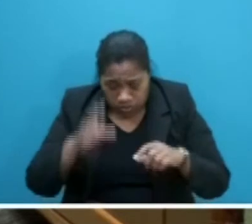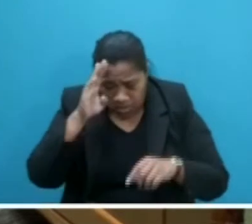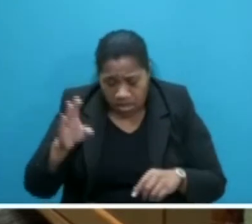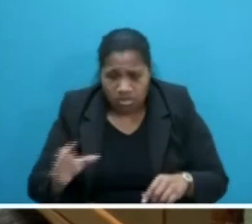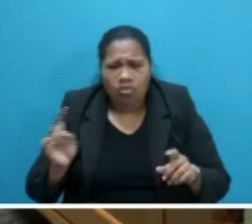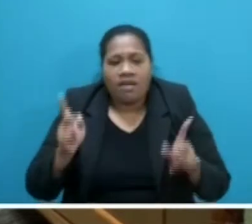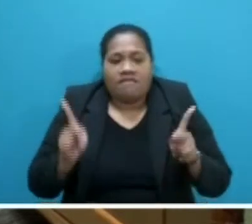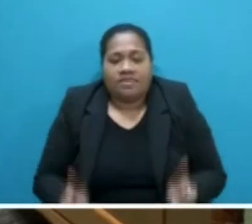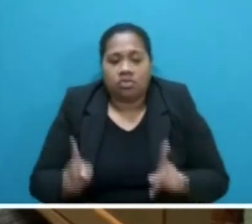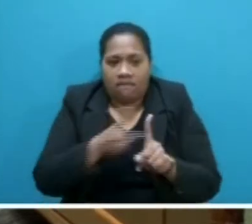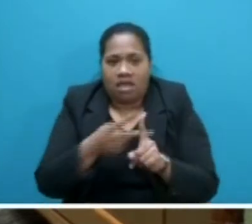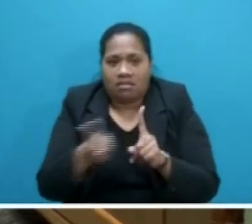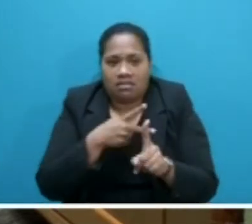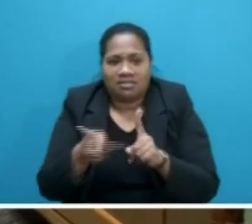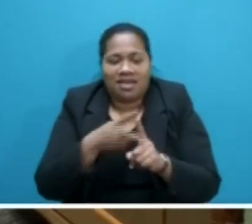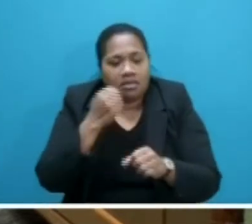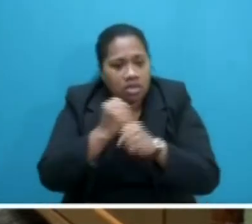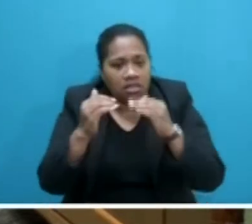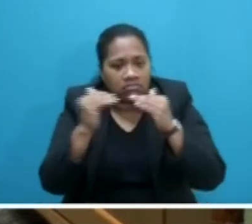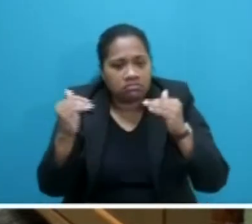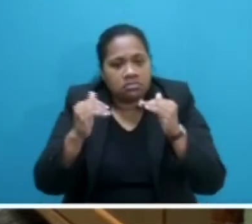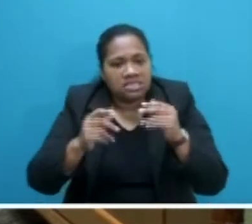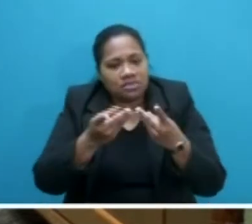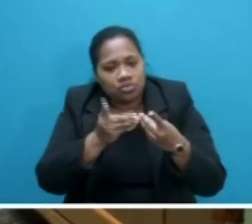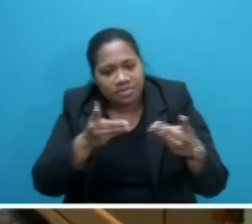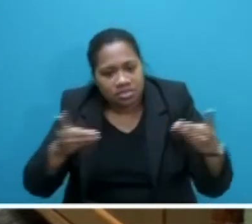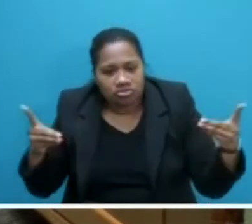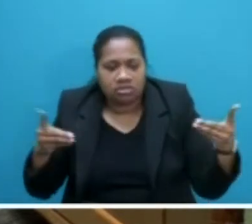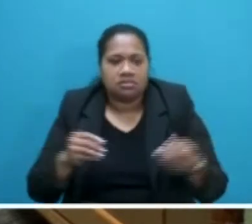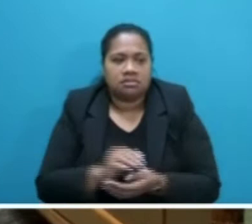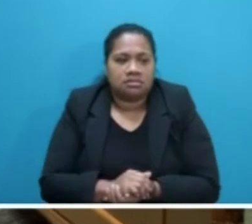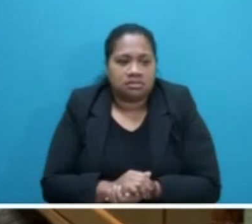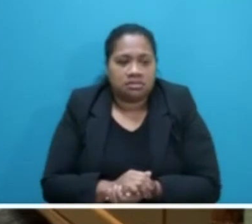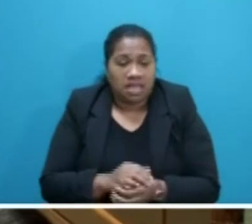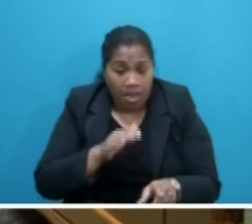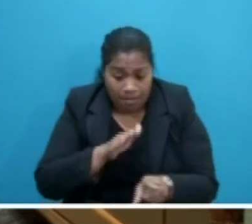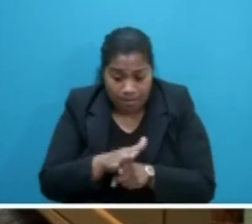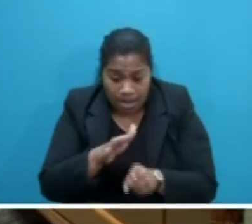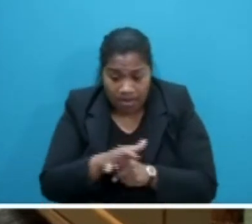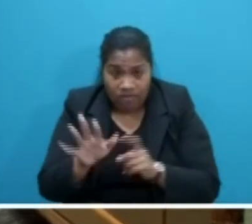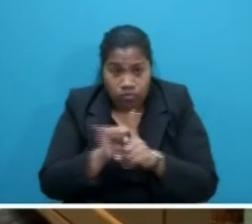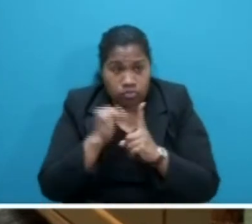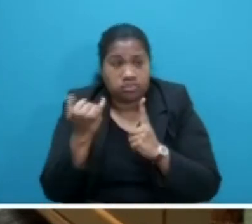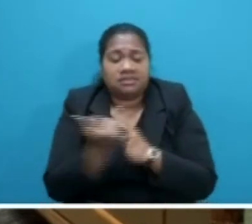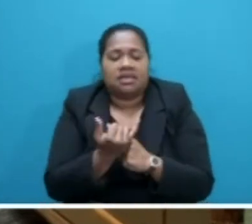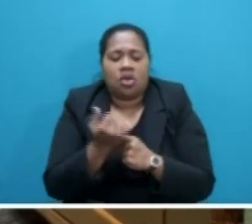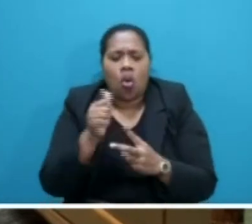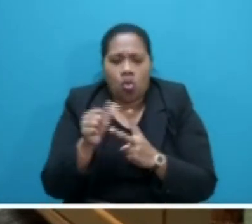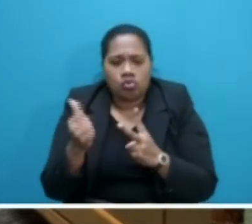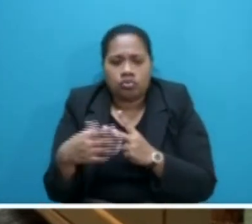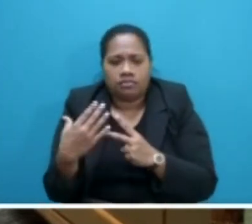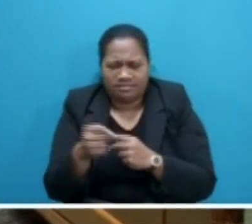discrimination. The abuses themselves are despicable, but the blame for this societal plague also falls on every